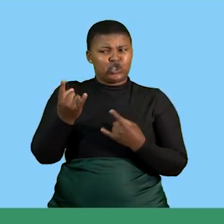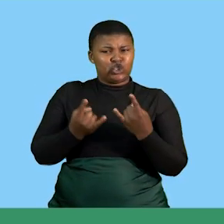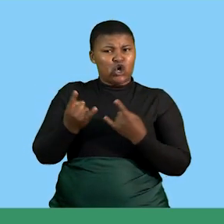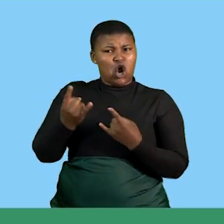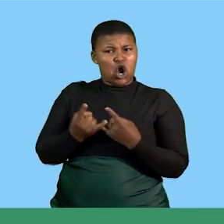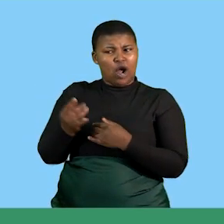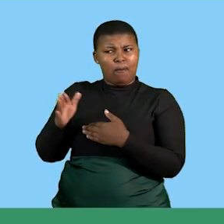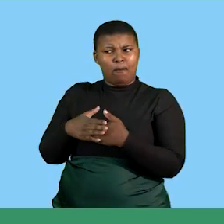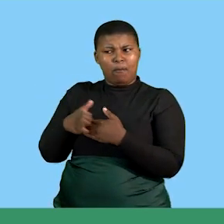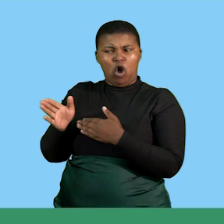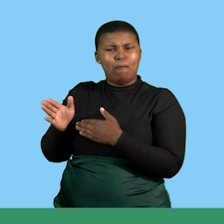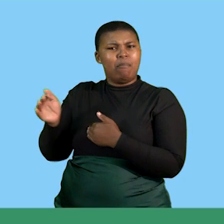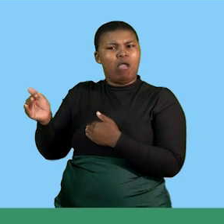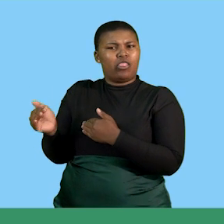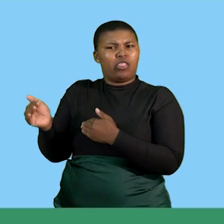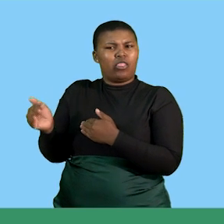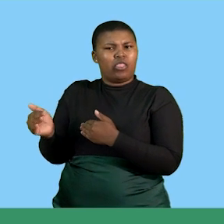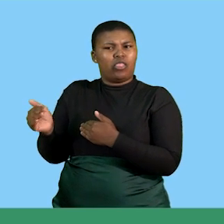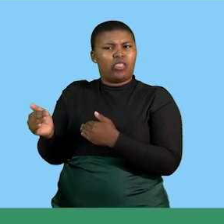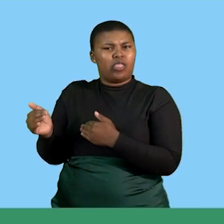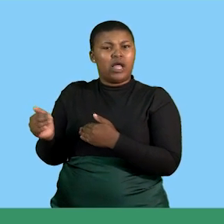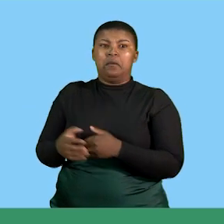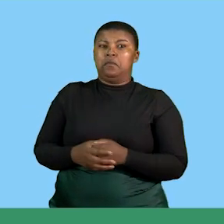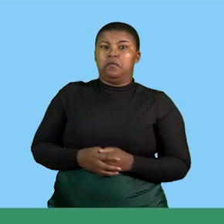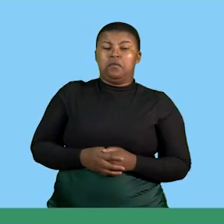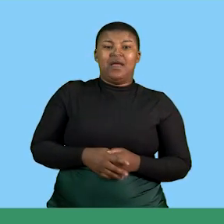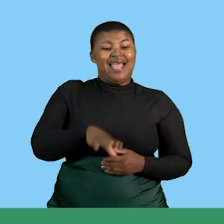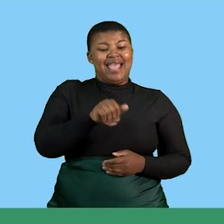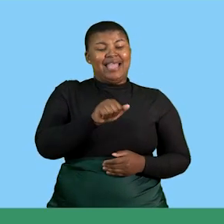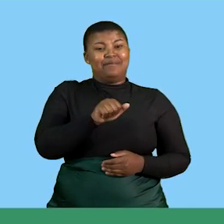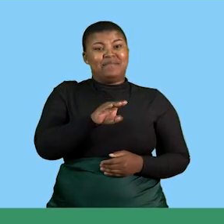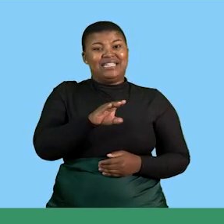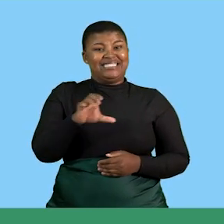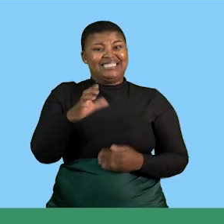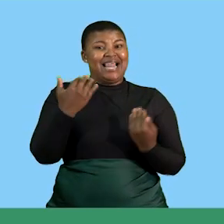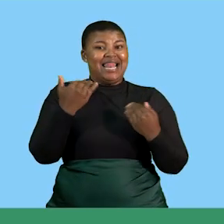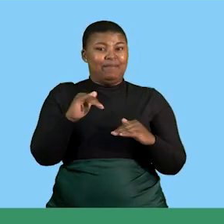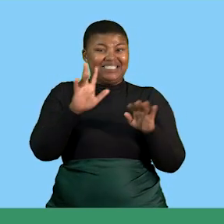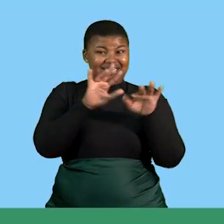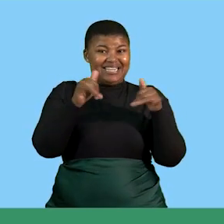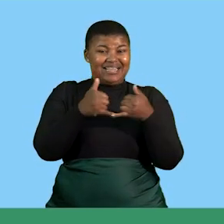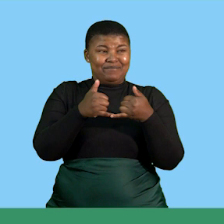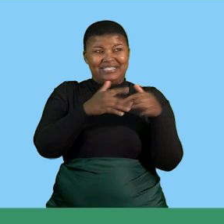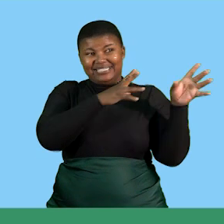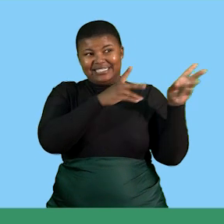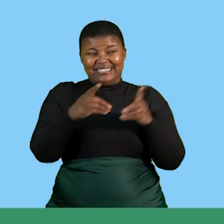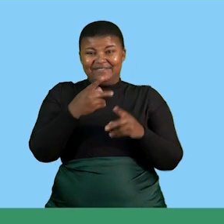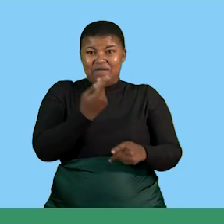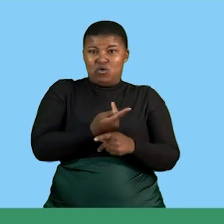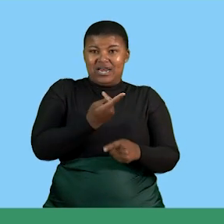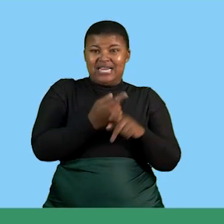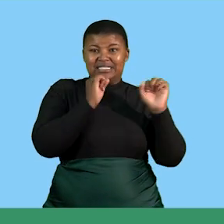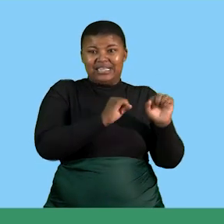dealership, opened in the nearby area. Their supplier, ABC Limited, is not delivering their products on